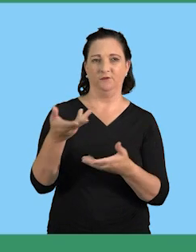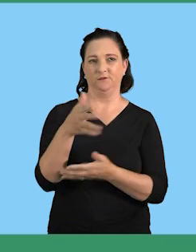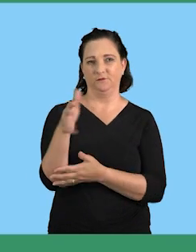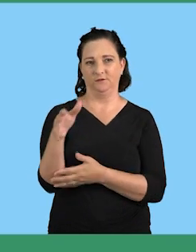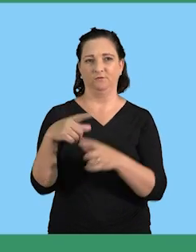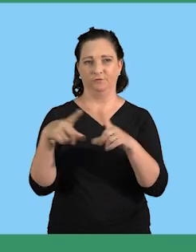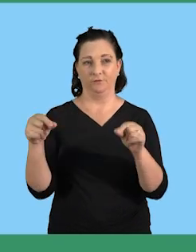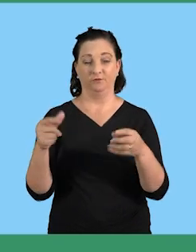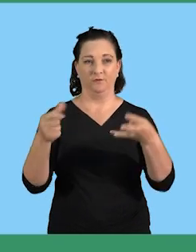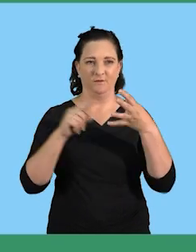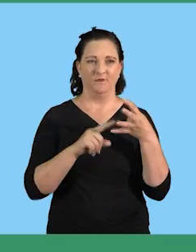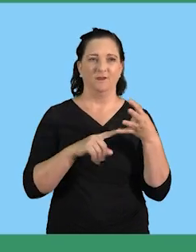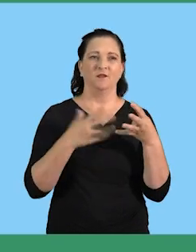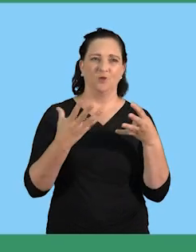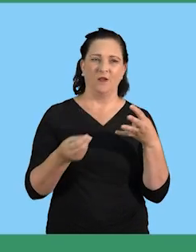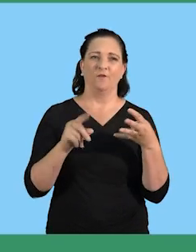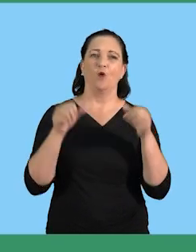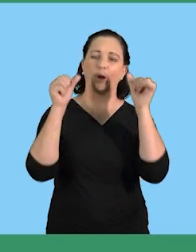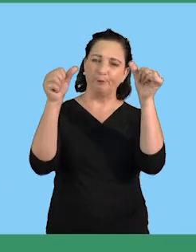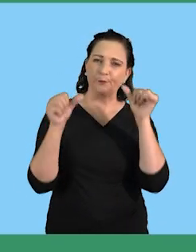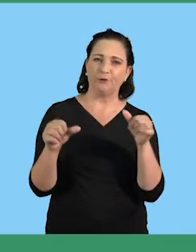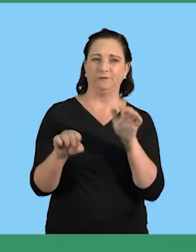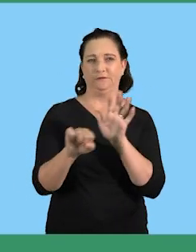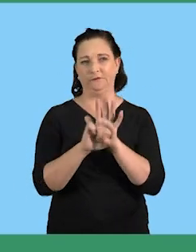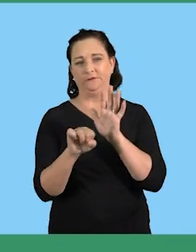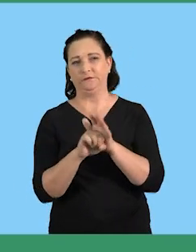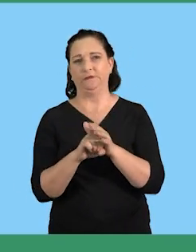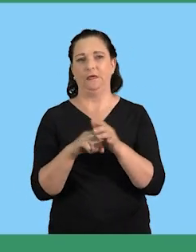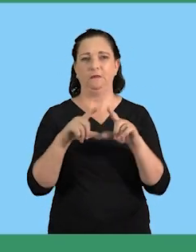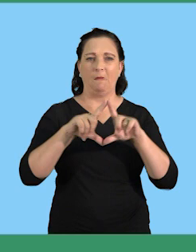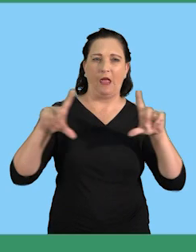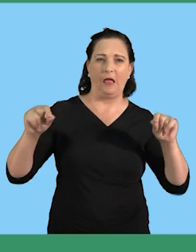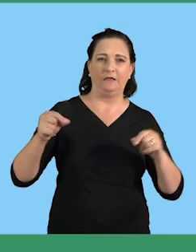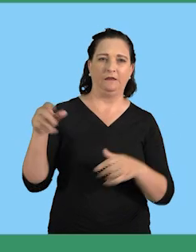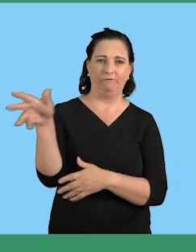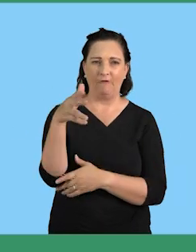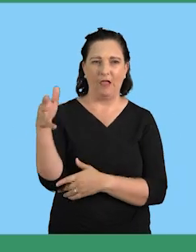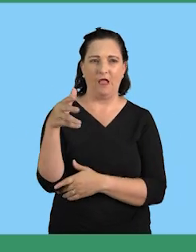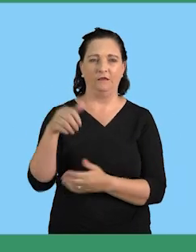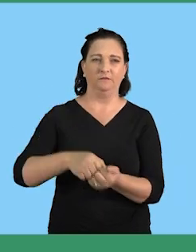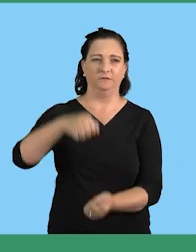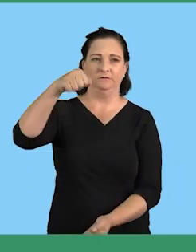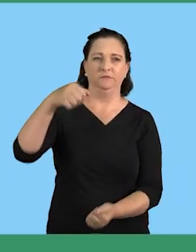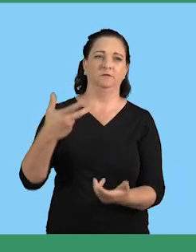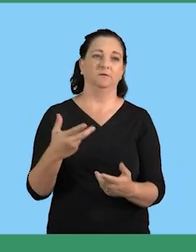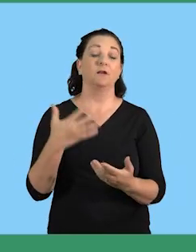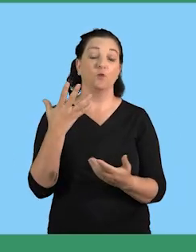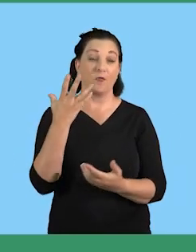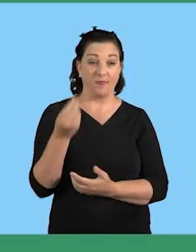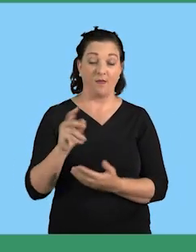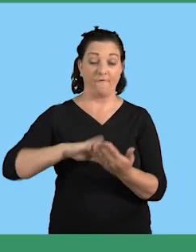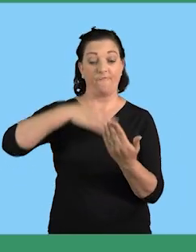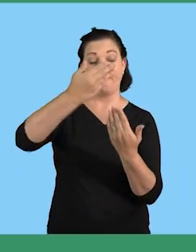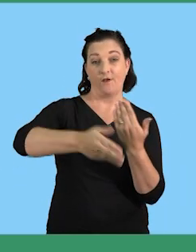And then we've got posters, signs, burners, flags, or portable advertising. We've got flip charts, we've got graphs, we've